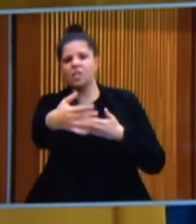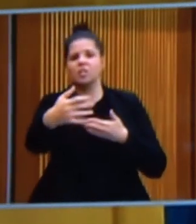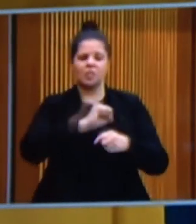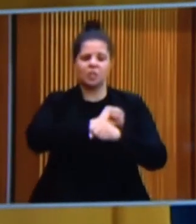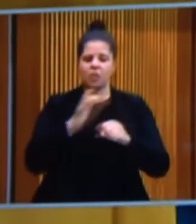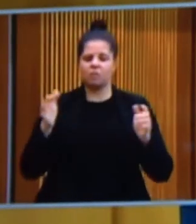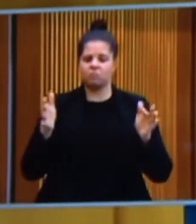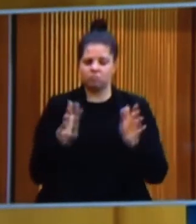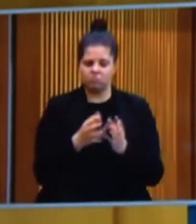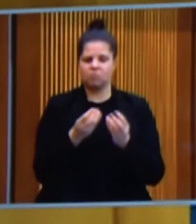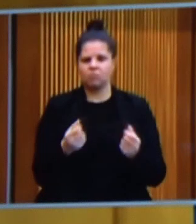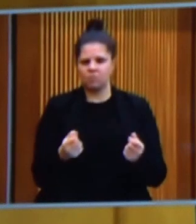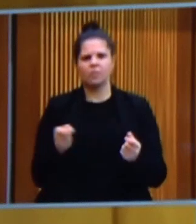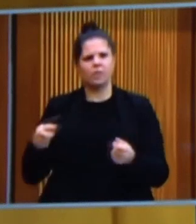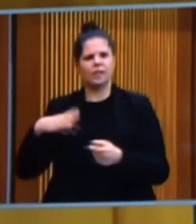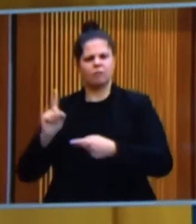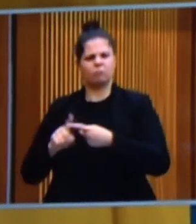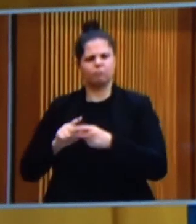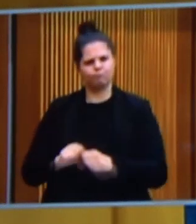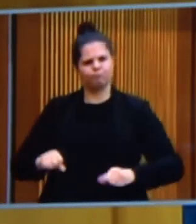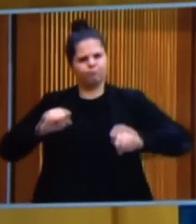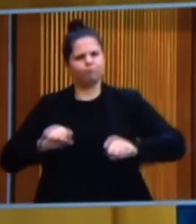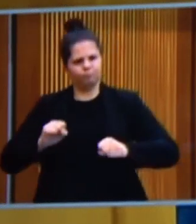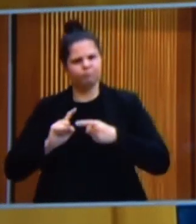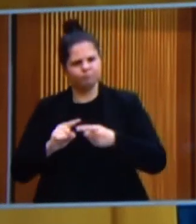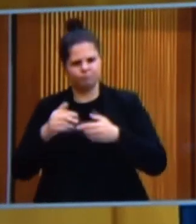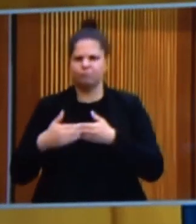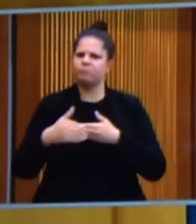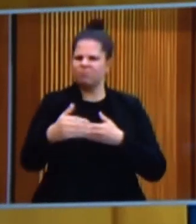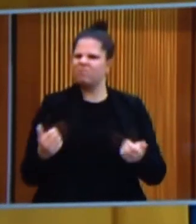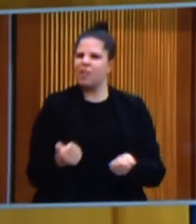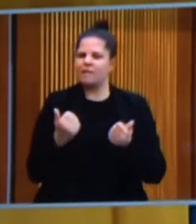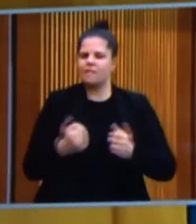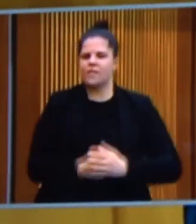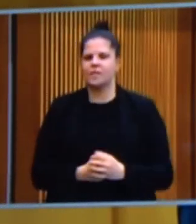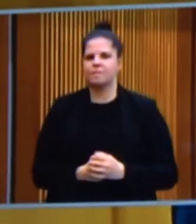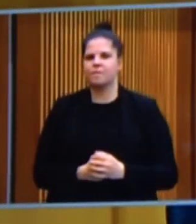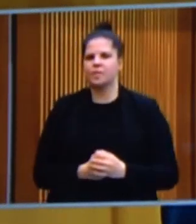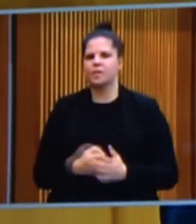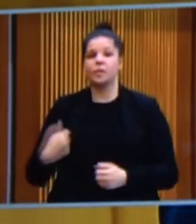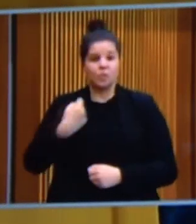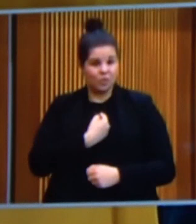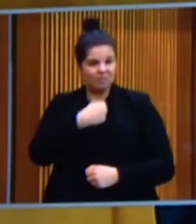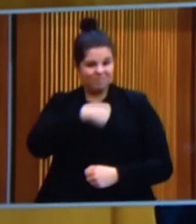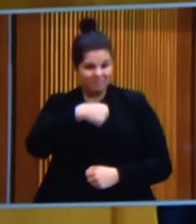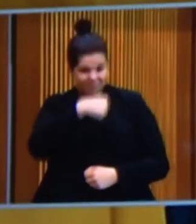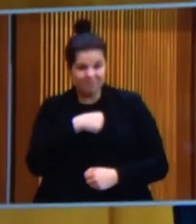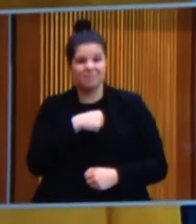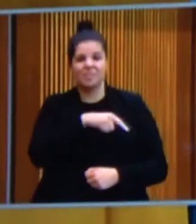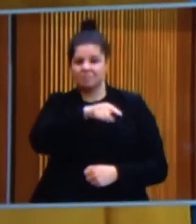period of coronavirus. We will be guaranteeing the viability, along with the states, of